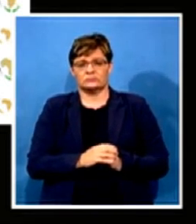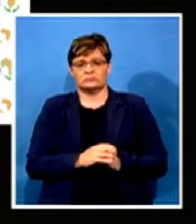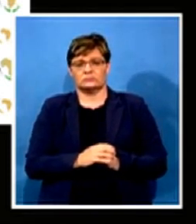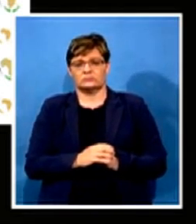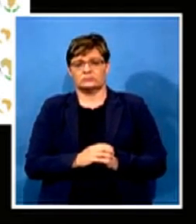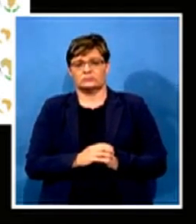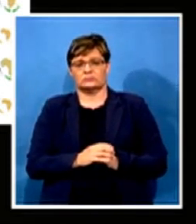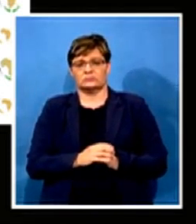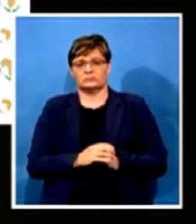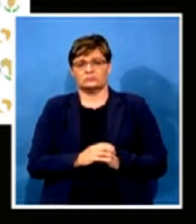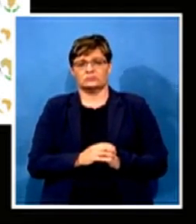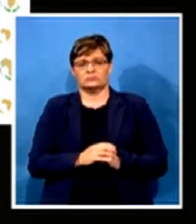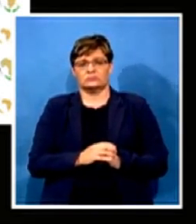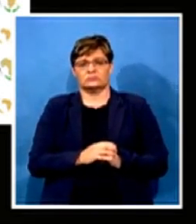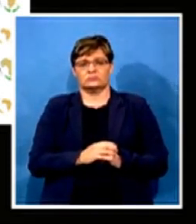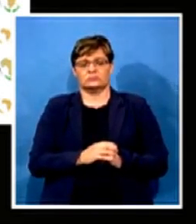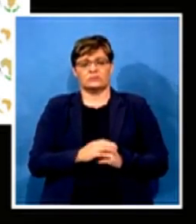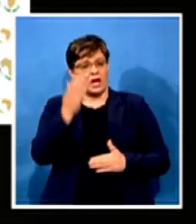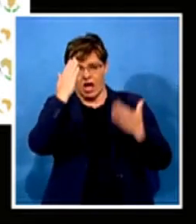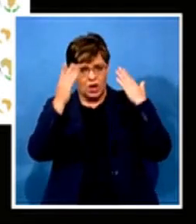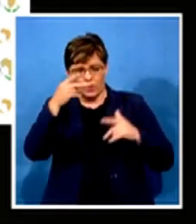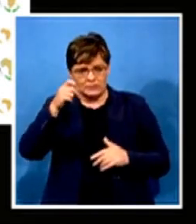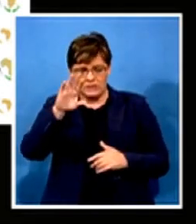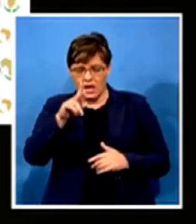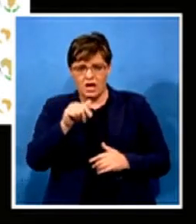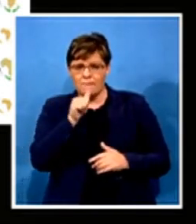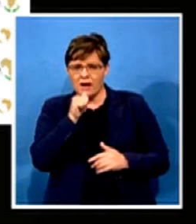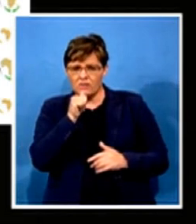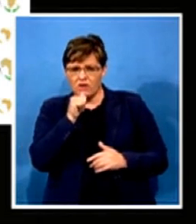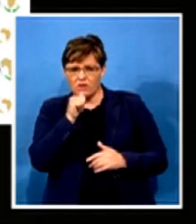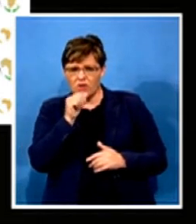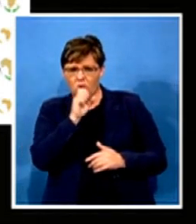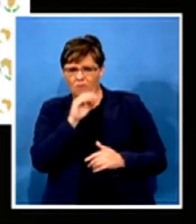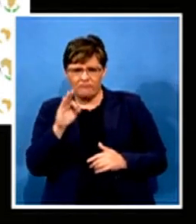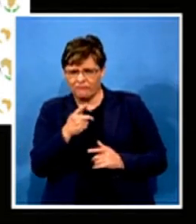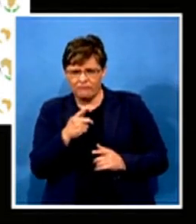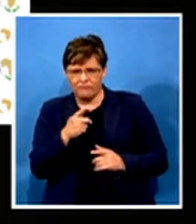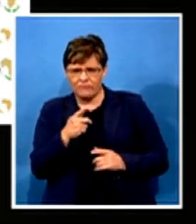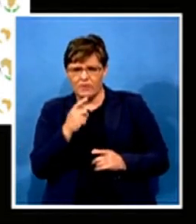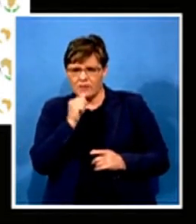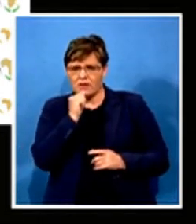Hello, Peter. Your microphone is muted. Can you just unmute your microphone? Yeah.